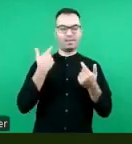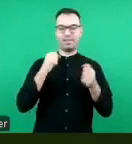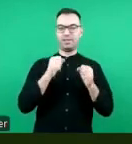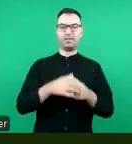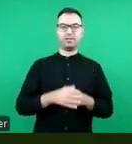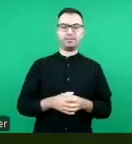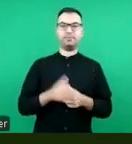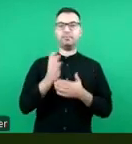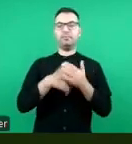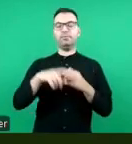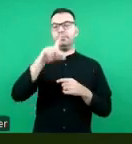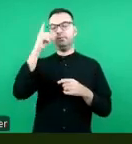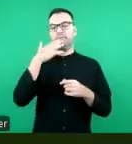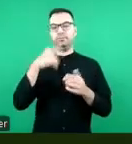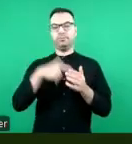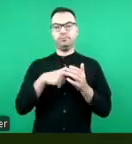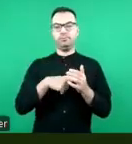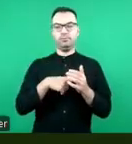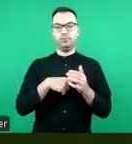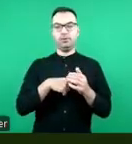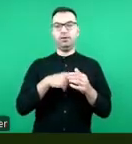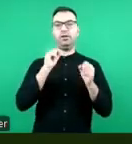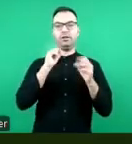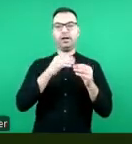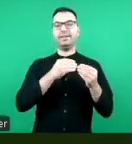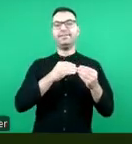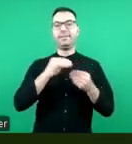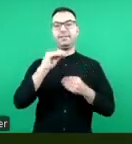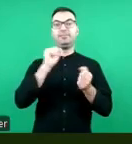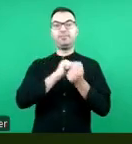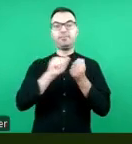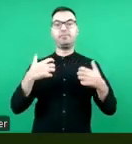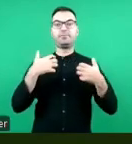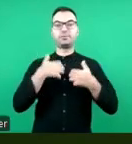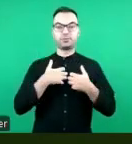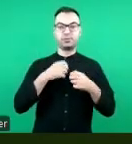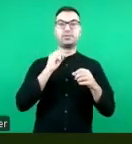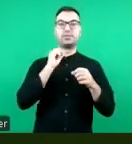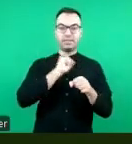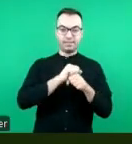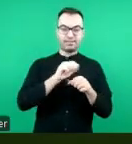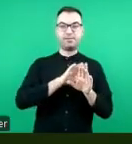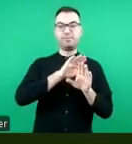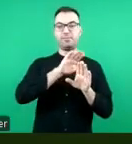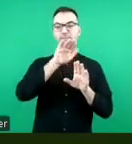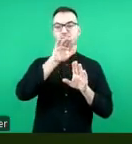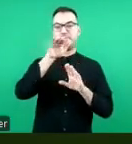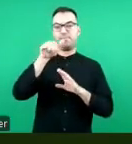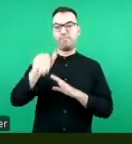found exactly those patterns that with increasing environmental stress or increasing management